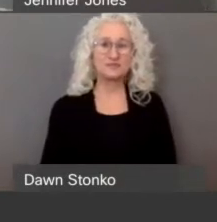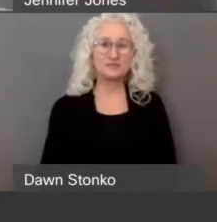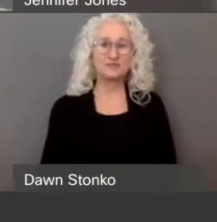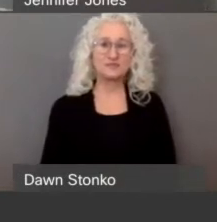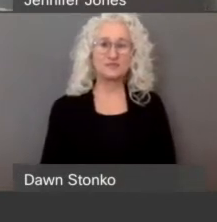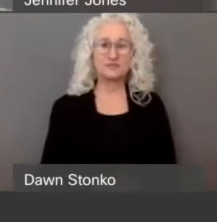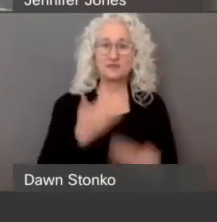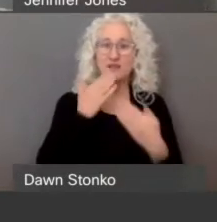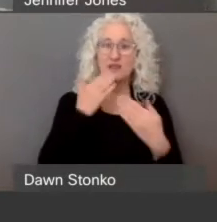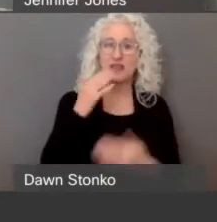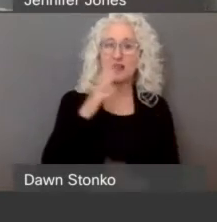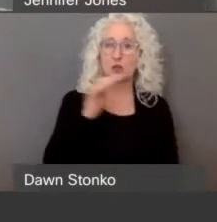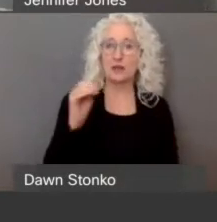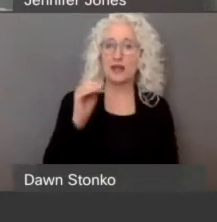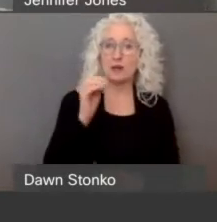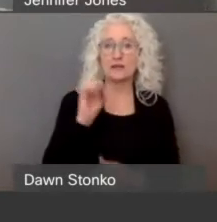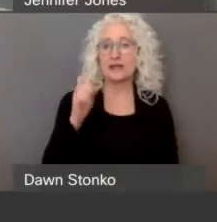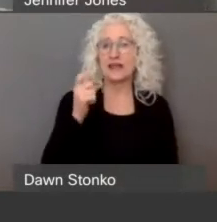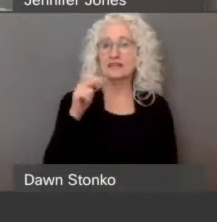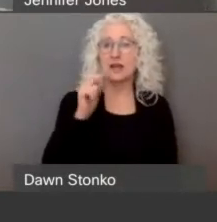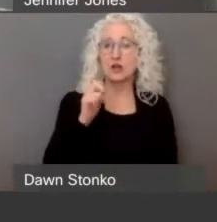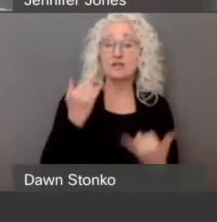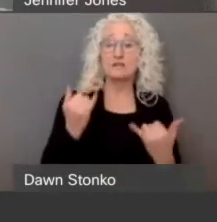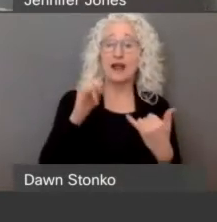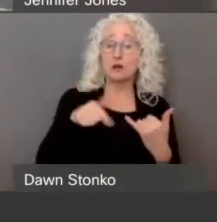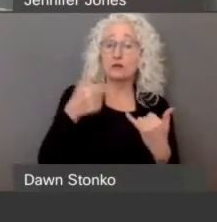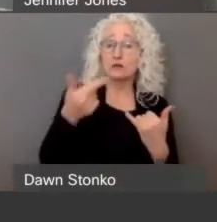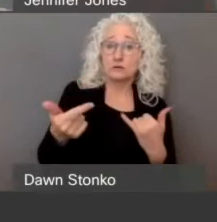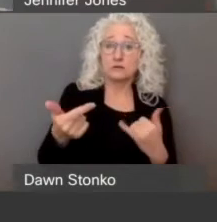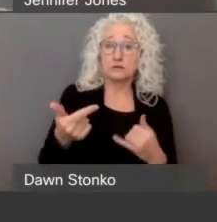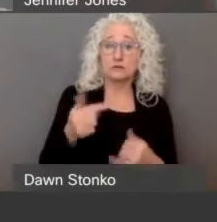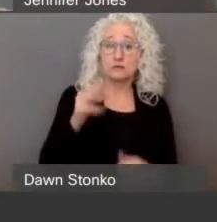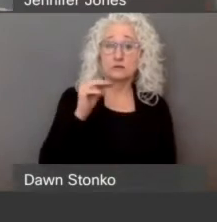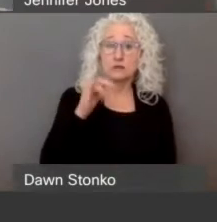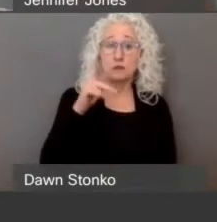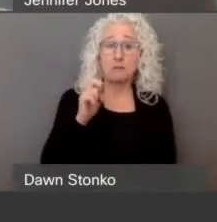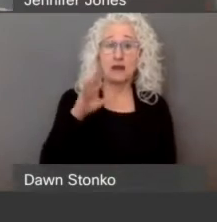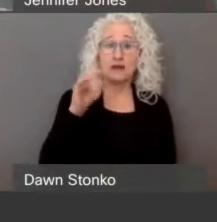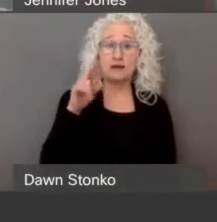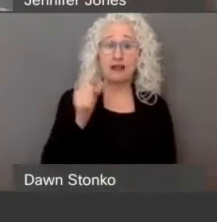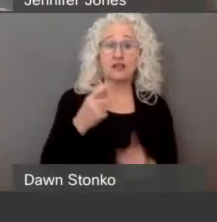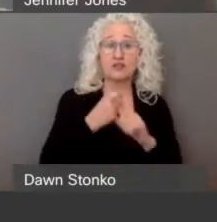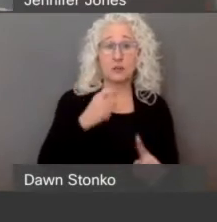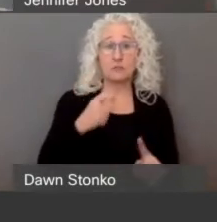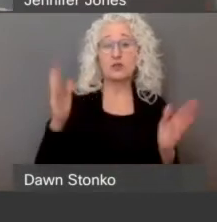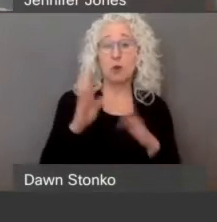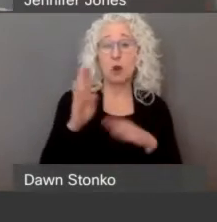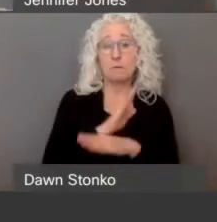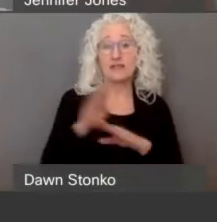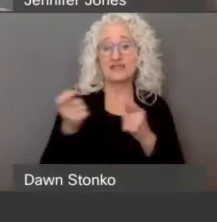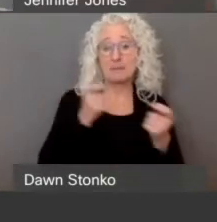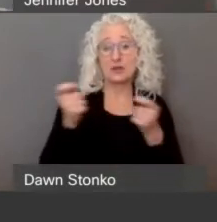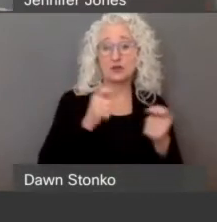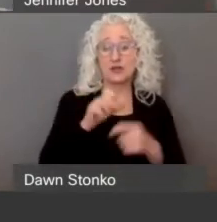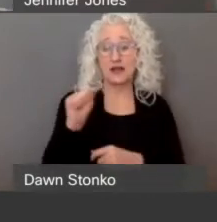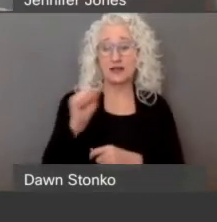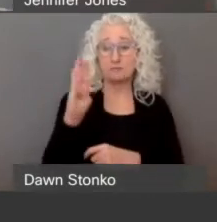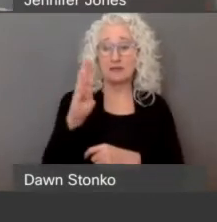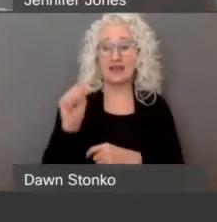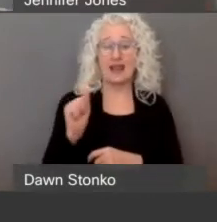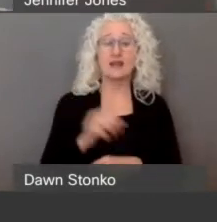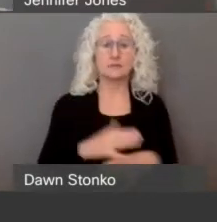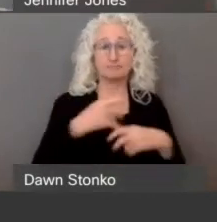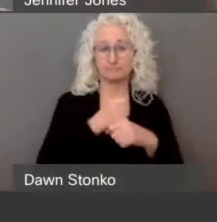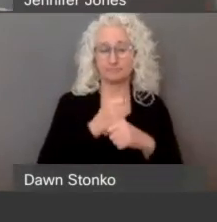Thank you, County Executive. And so now we'll turn it over to Mike Collins from the Small Business Administration. Mike.